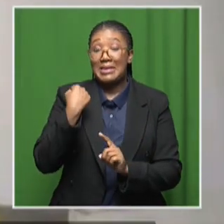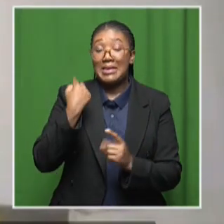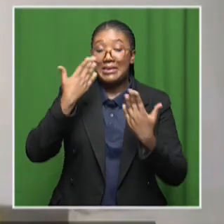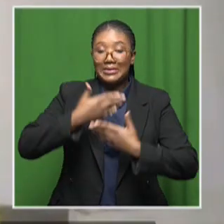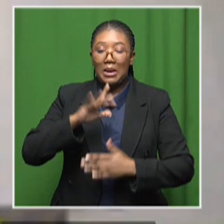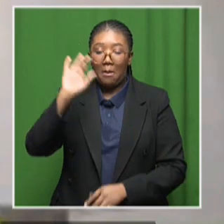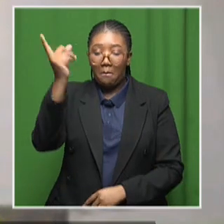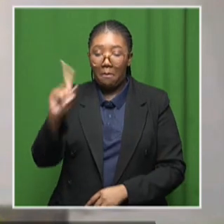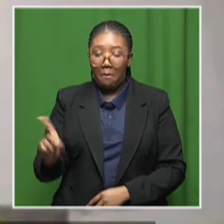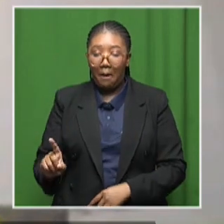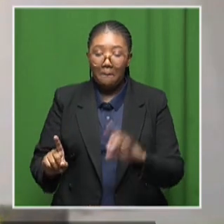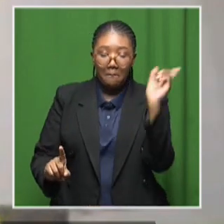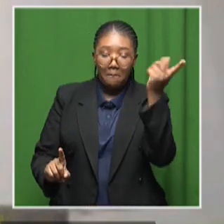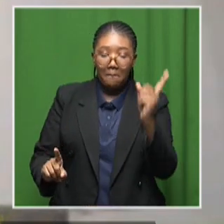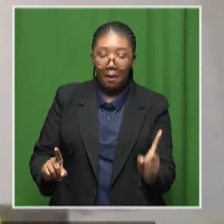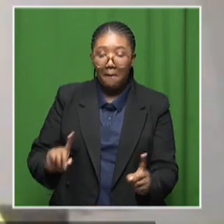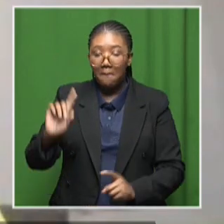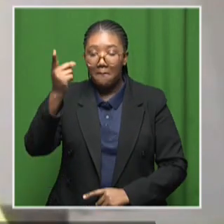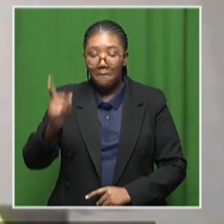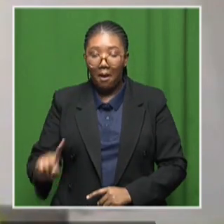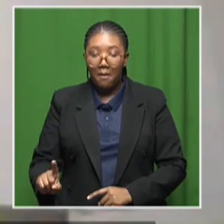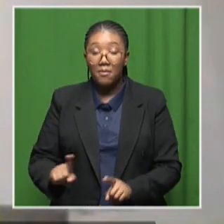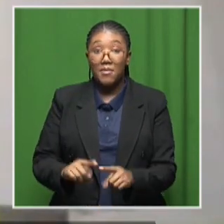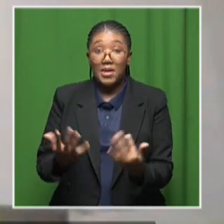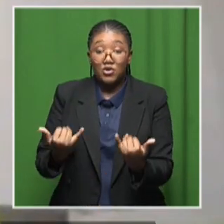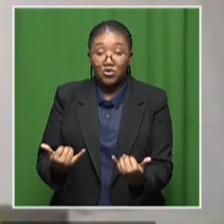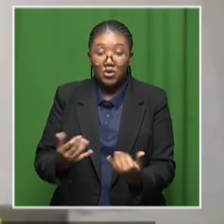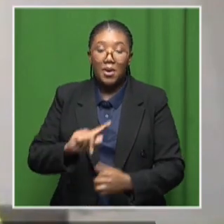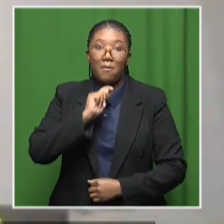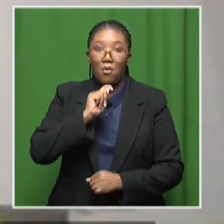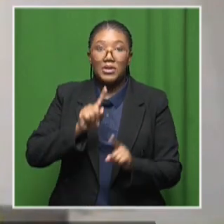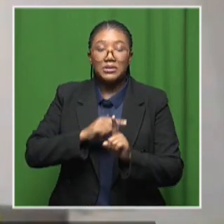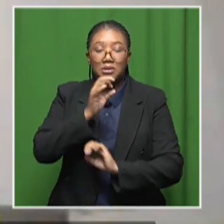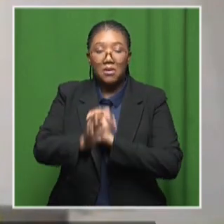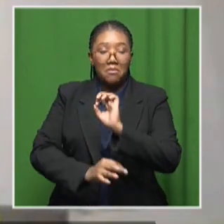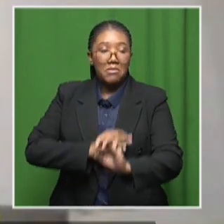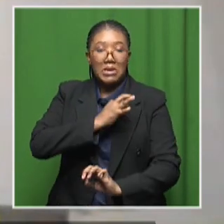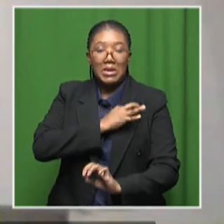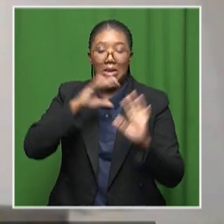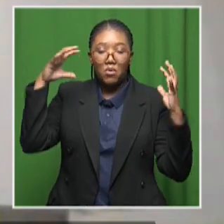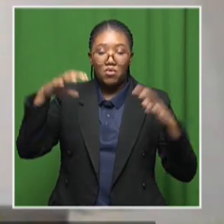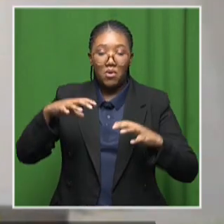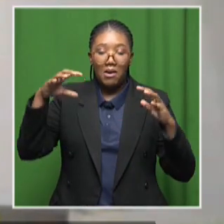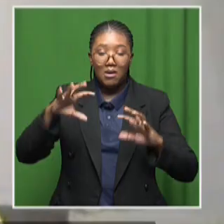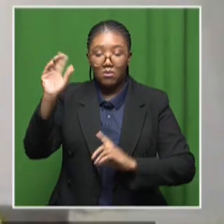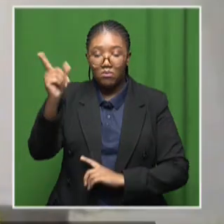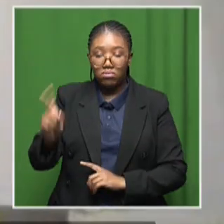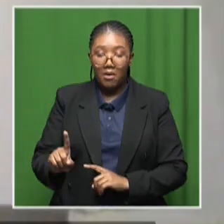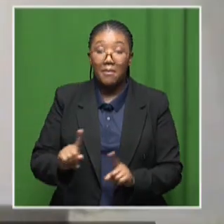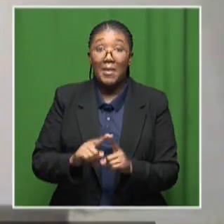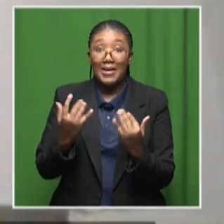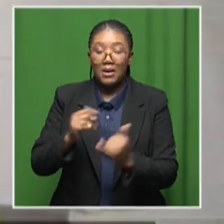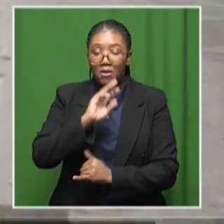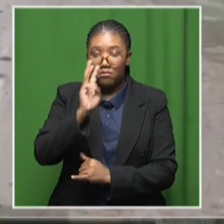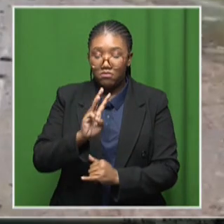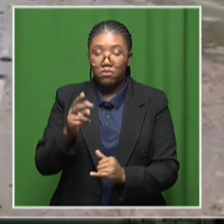received overnight and earlier on this morning. So we still remain on high alert,